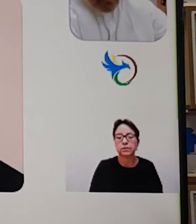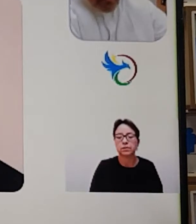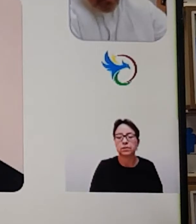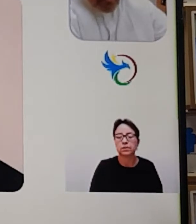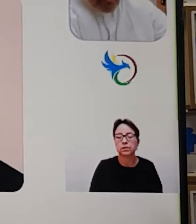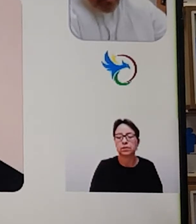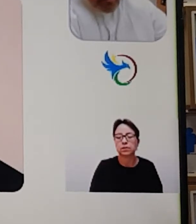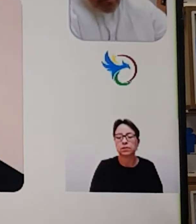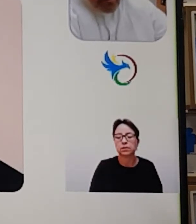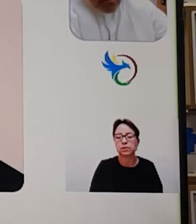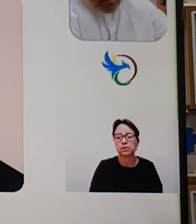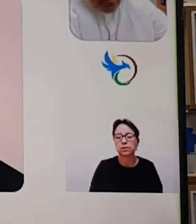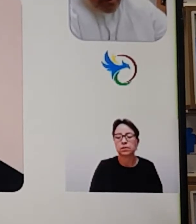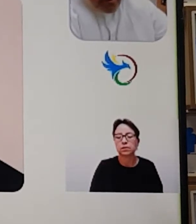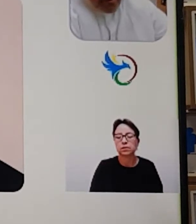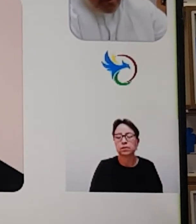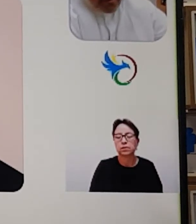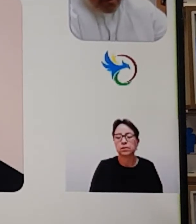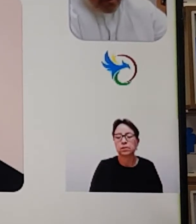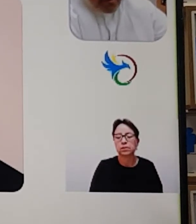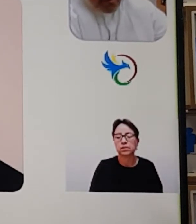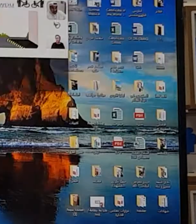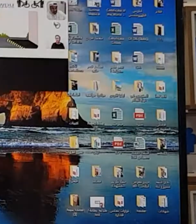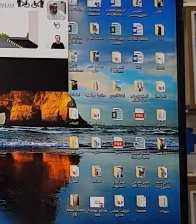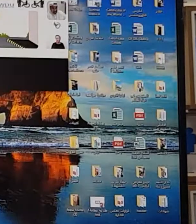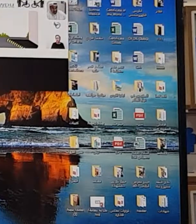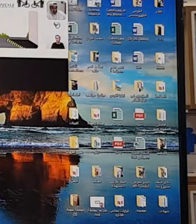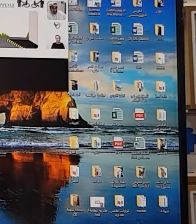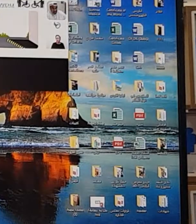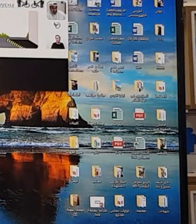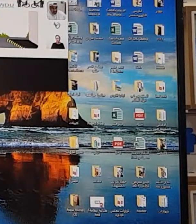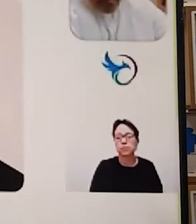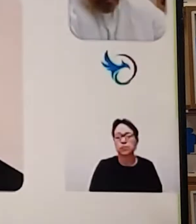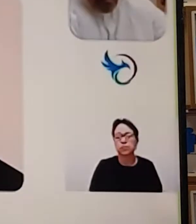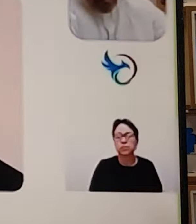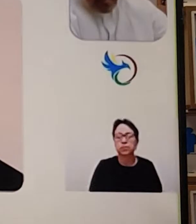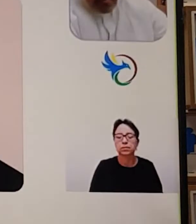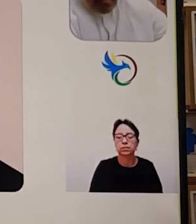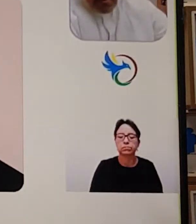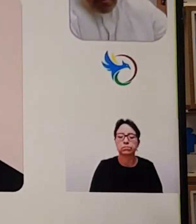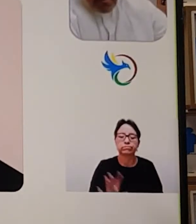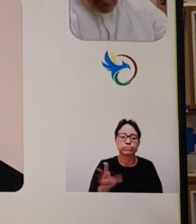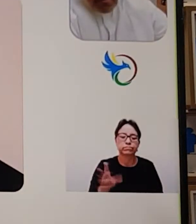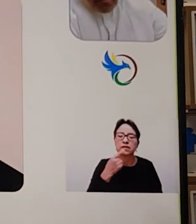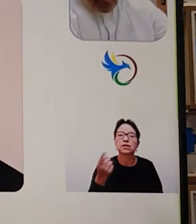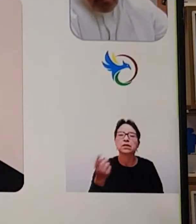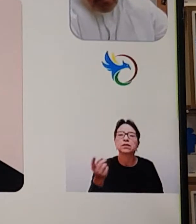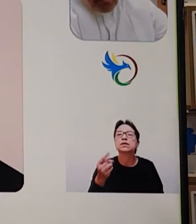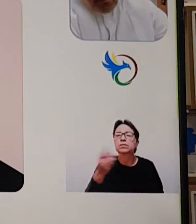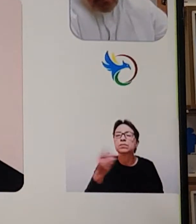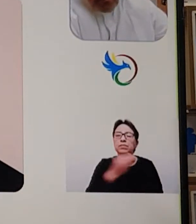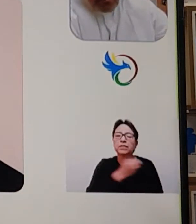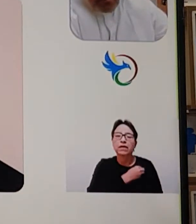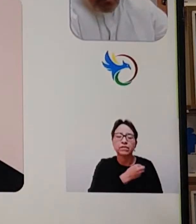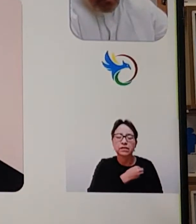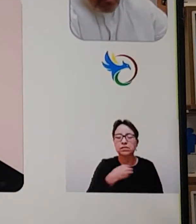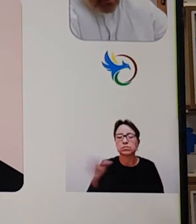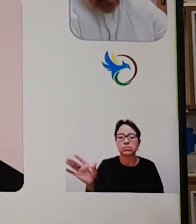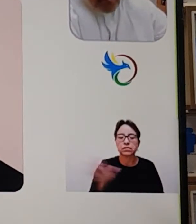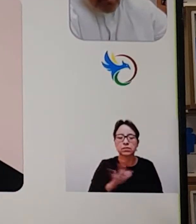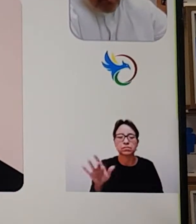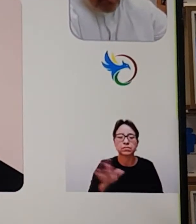for you. No, it's not working. It's not working? No. Okay, you can say next and we can. Yeah, but you have to continue to control the